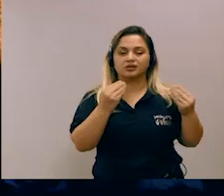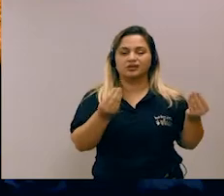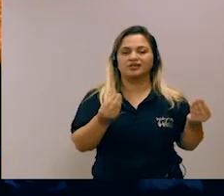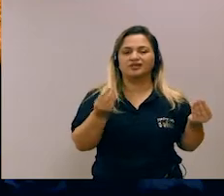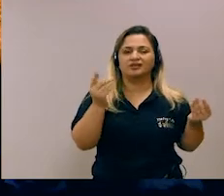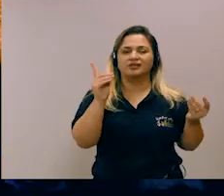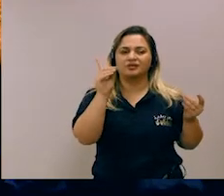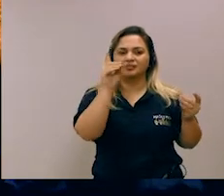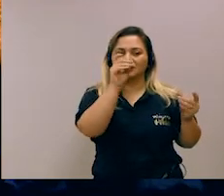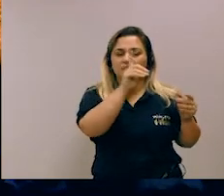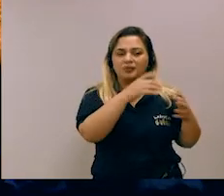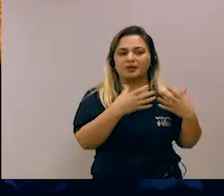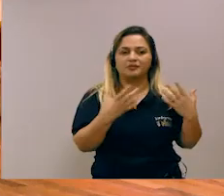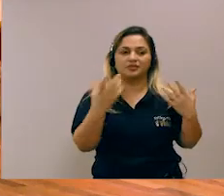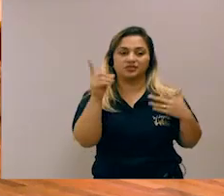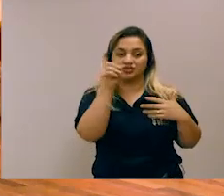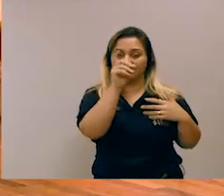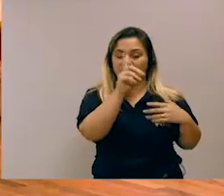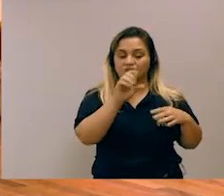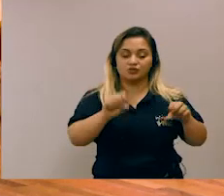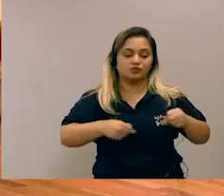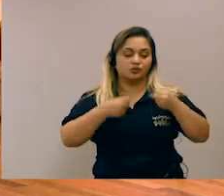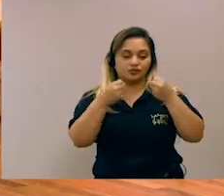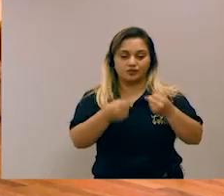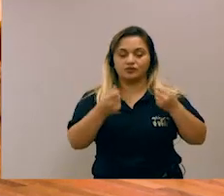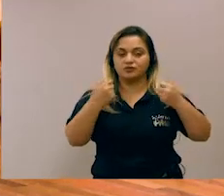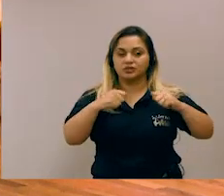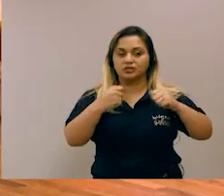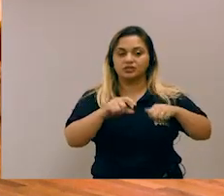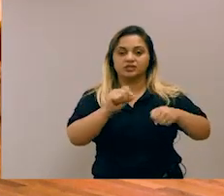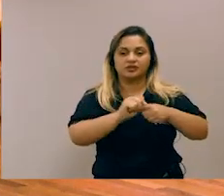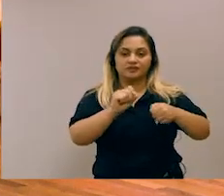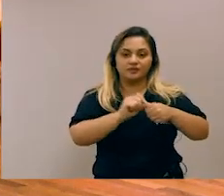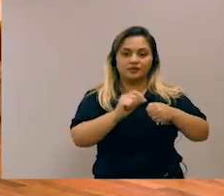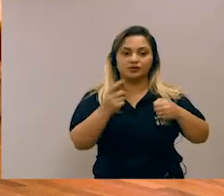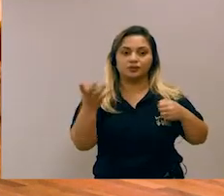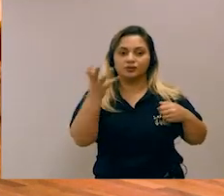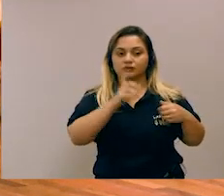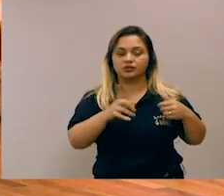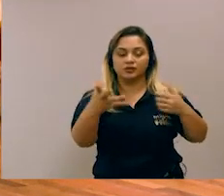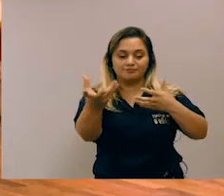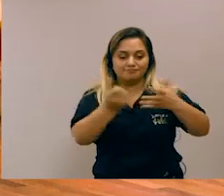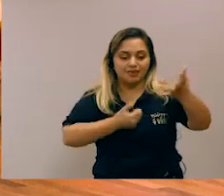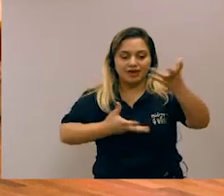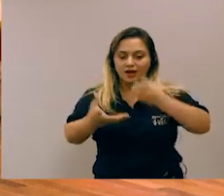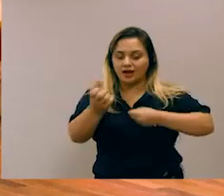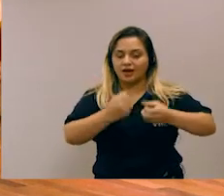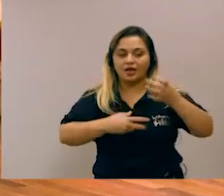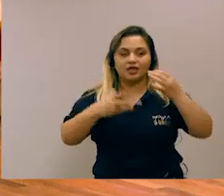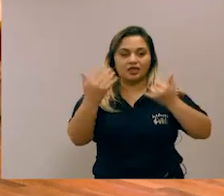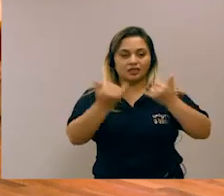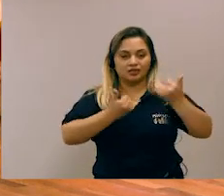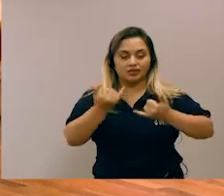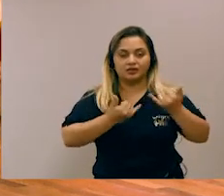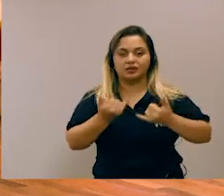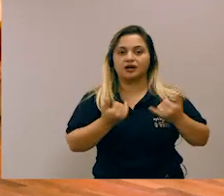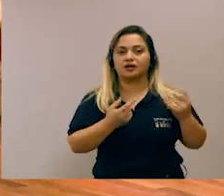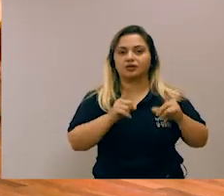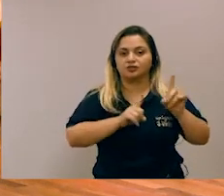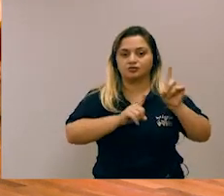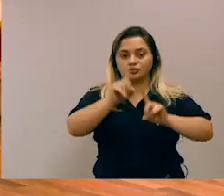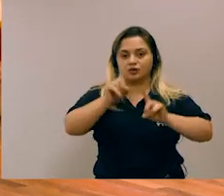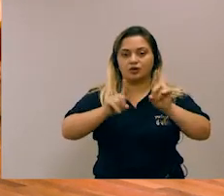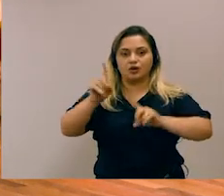be done in order to collect relevant data that will give us more information about the problem. And before doing it, we